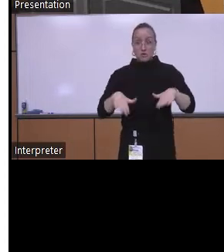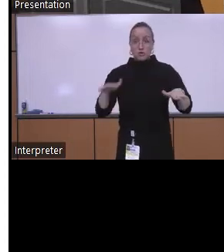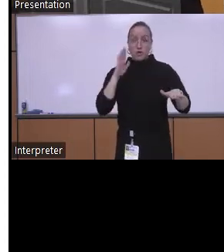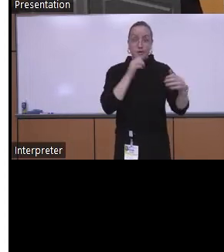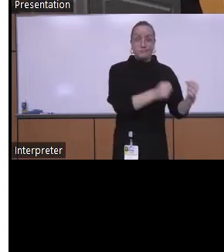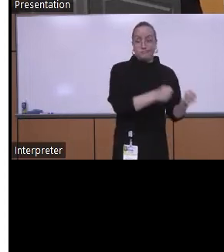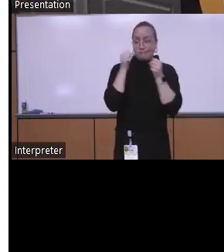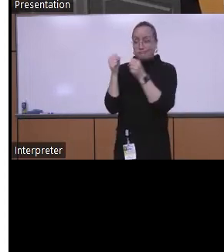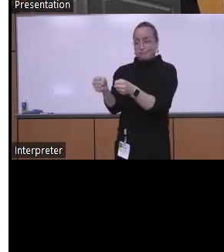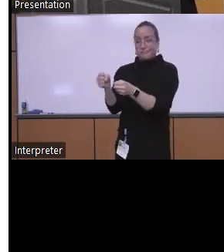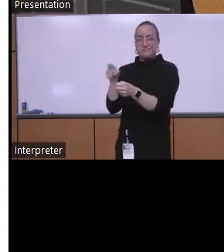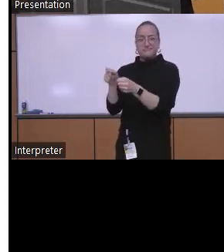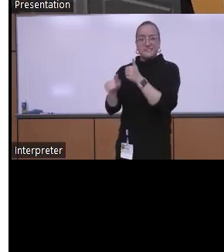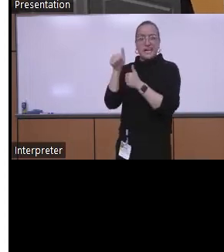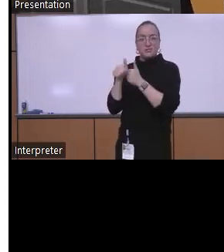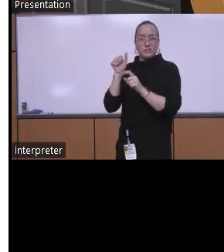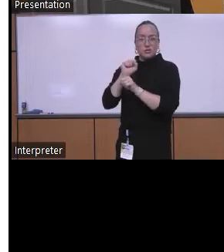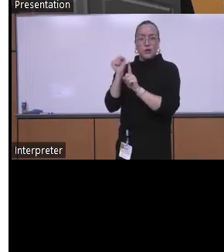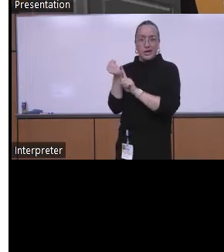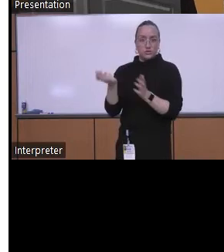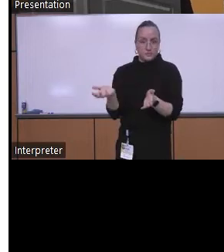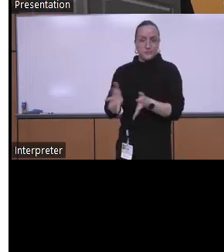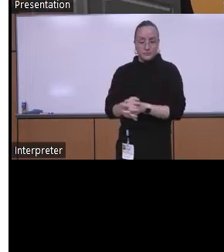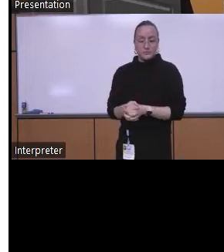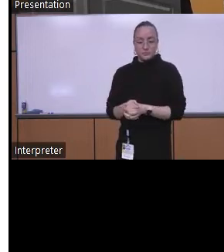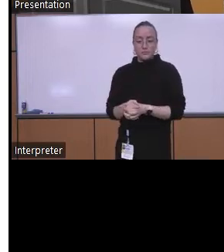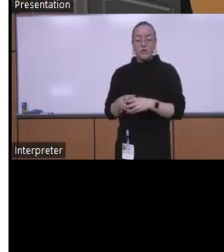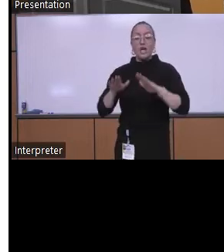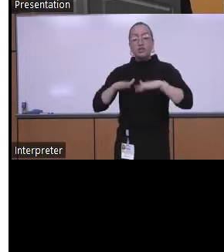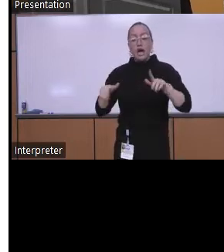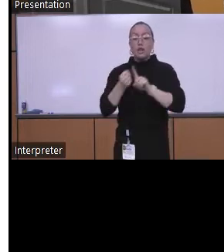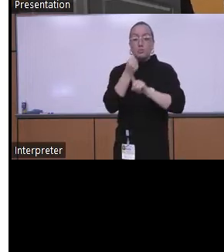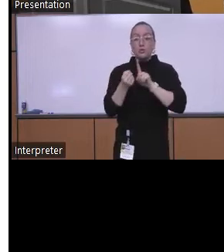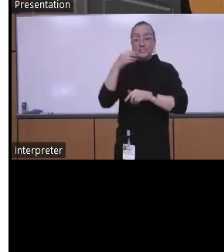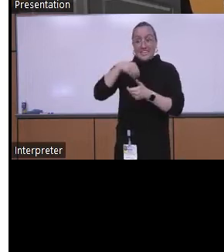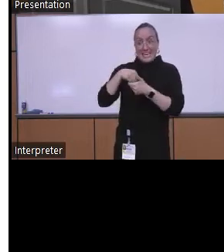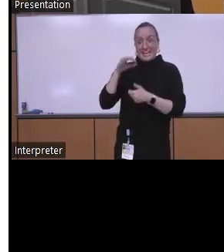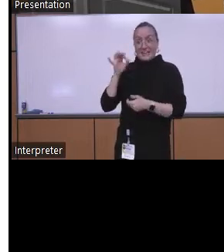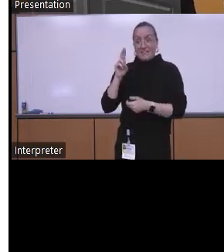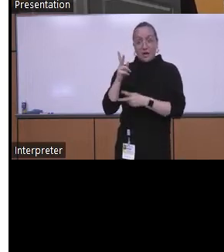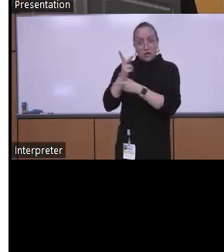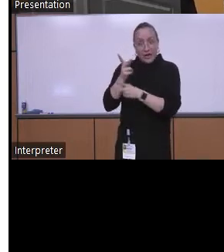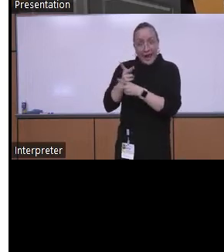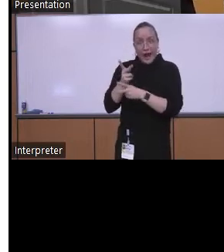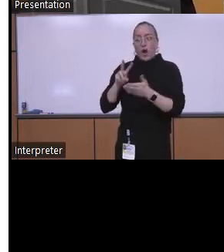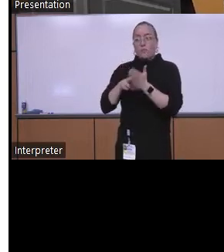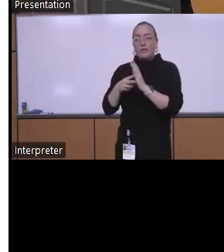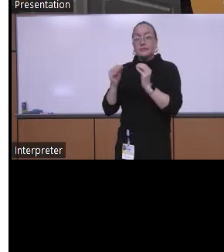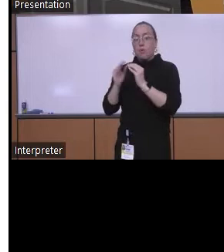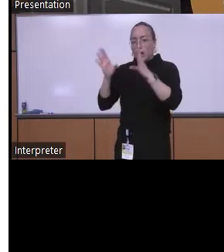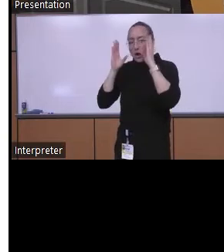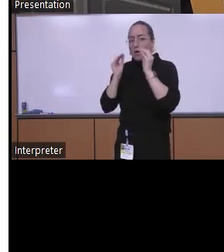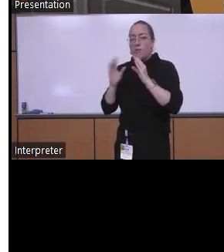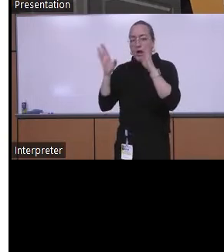in dangerous situations. Concern about child abuse in foster care or institutions begins garnering more attention.